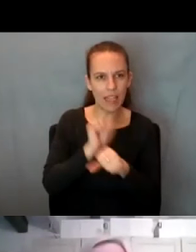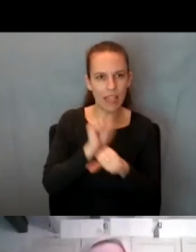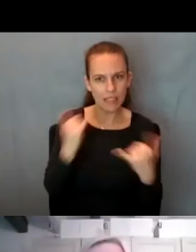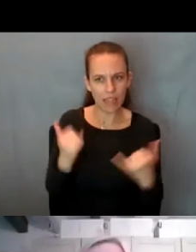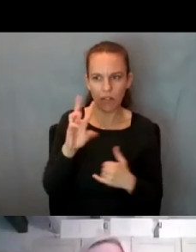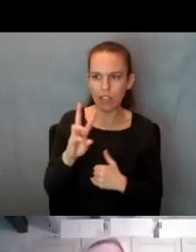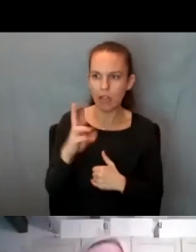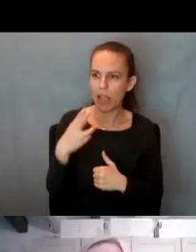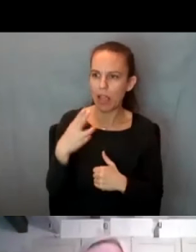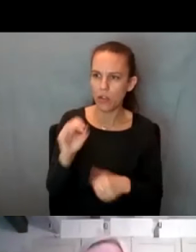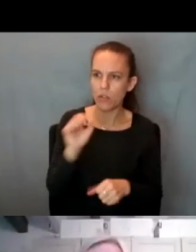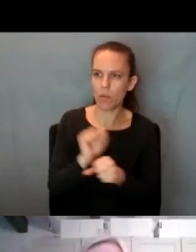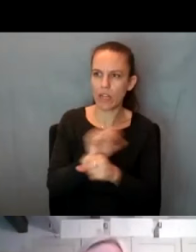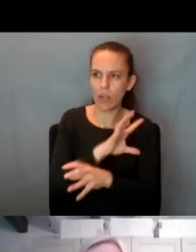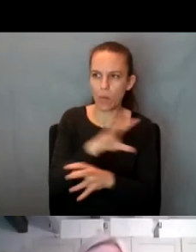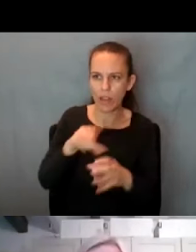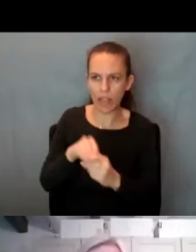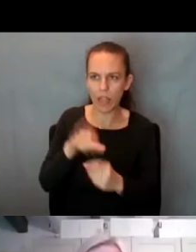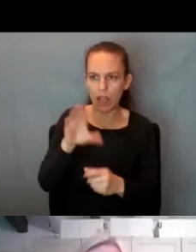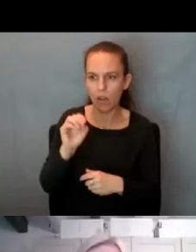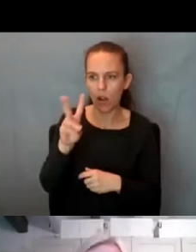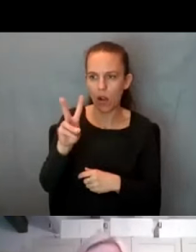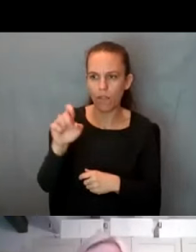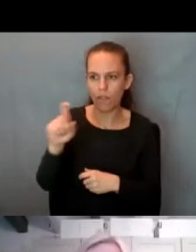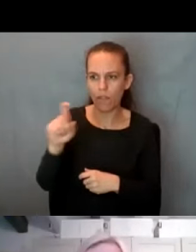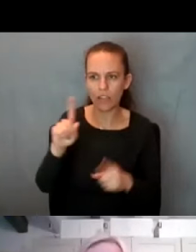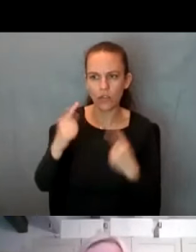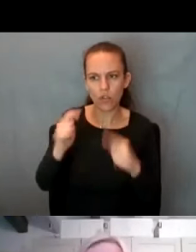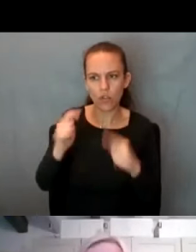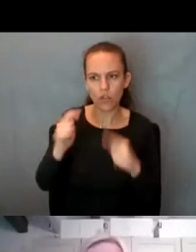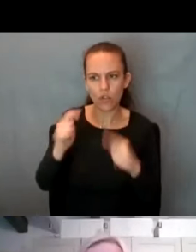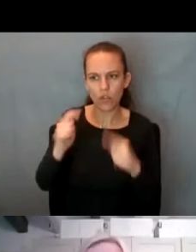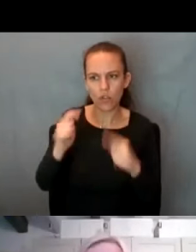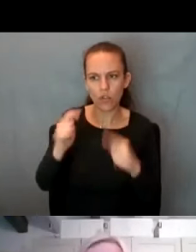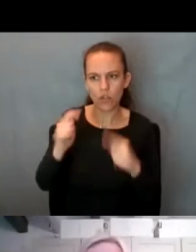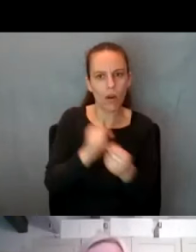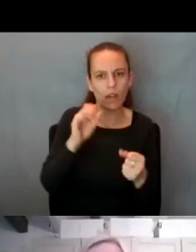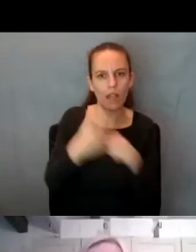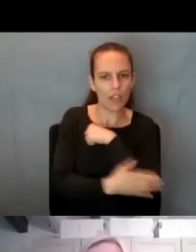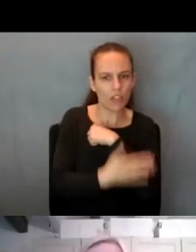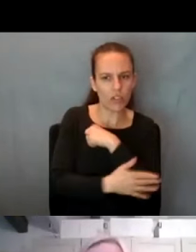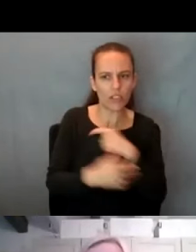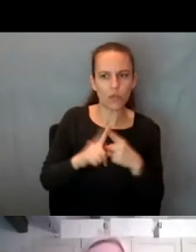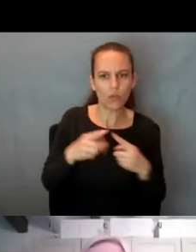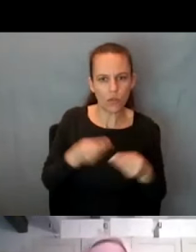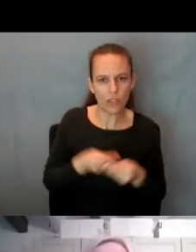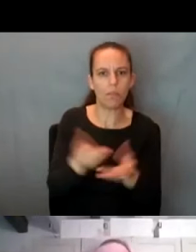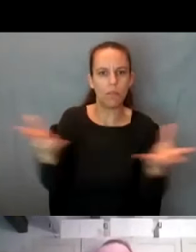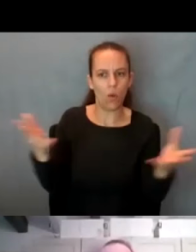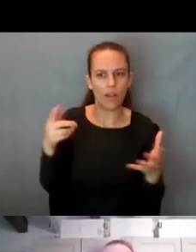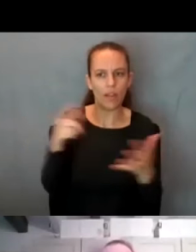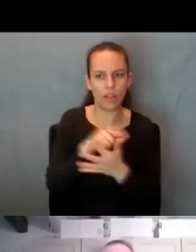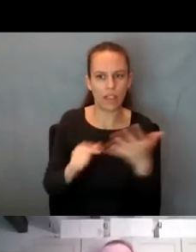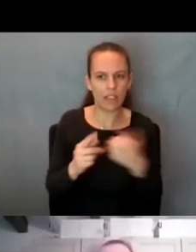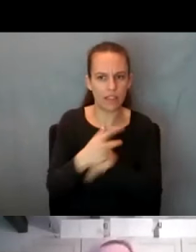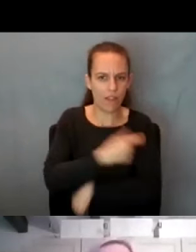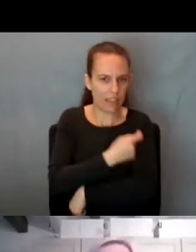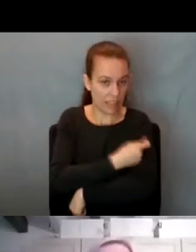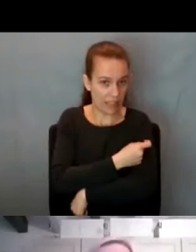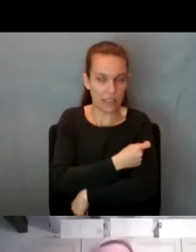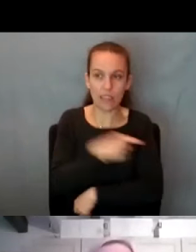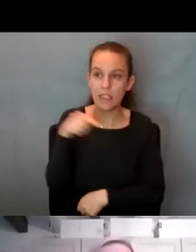working within the COVAX to try and support countries in the deployment of these vaccines. And this slide shows